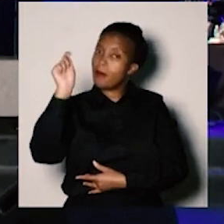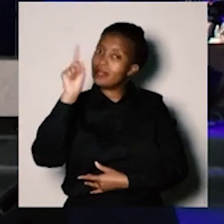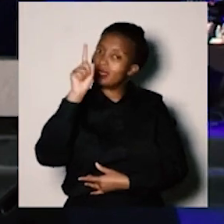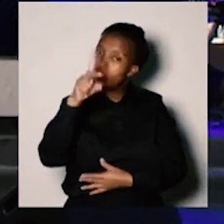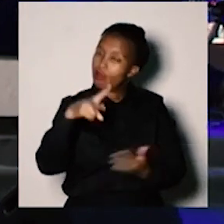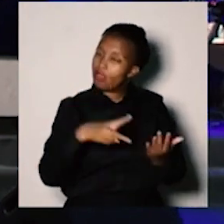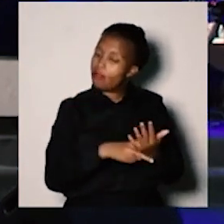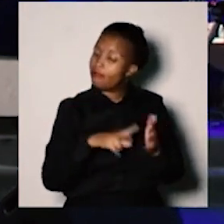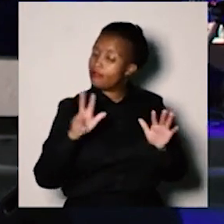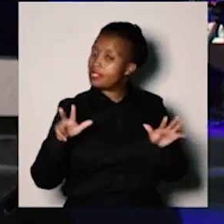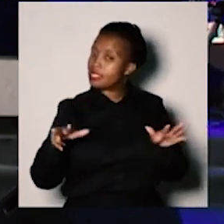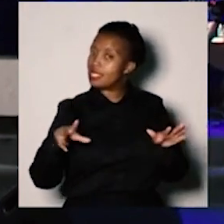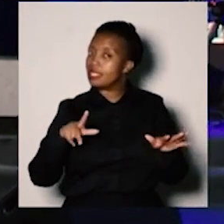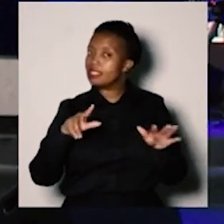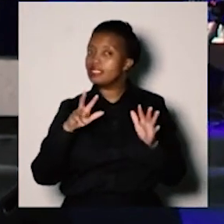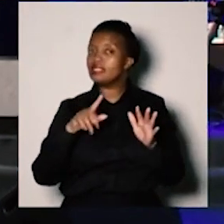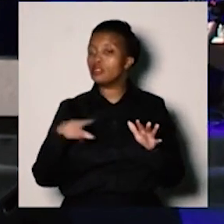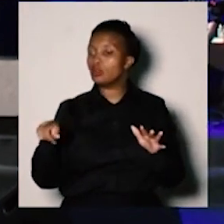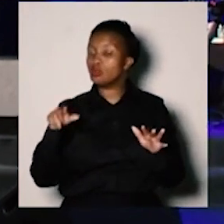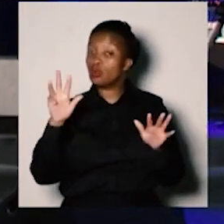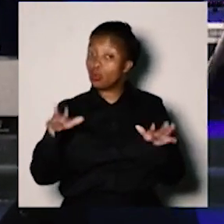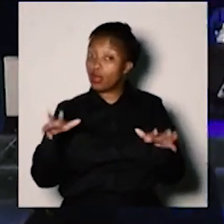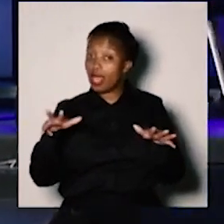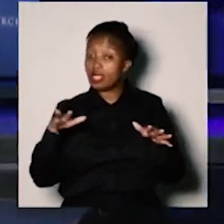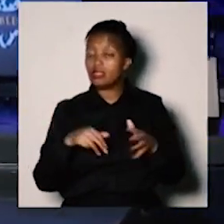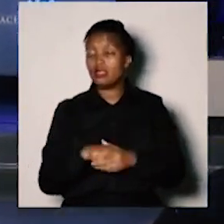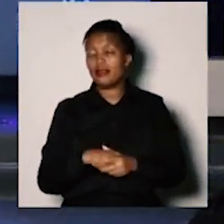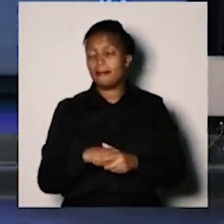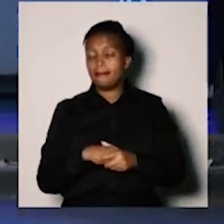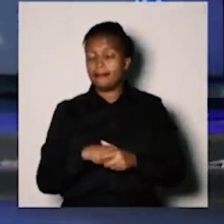18 and 19. Listen what it says.